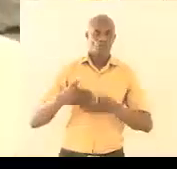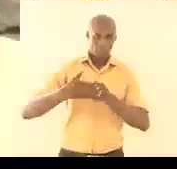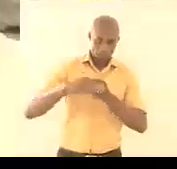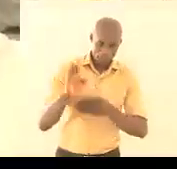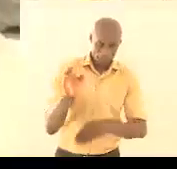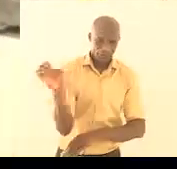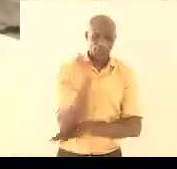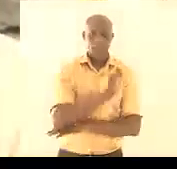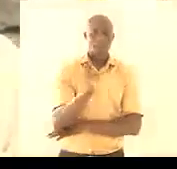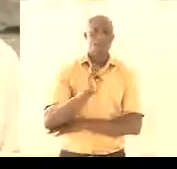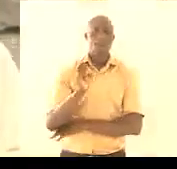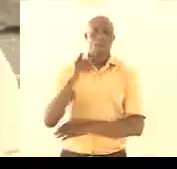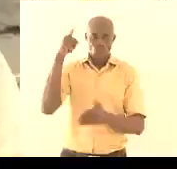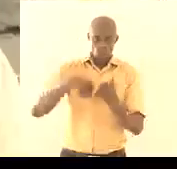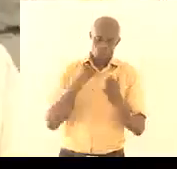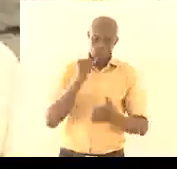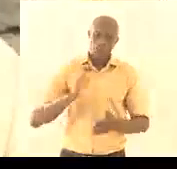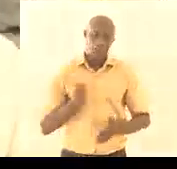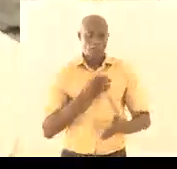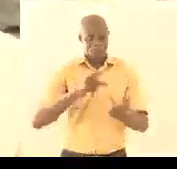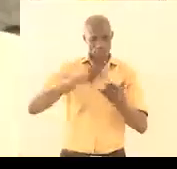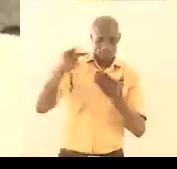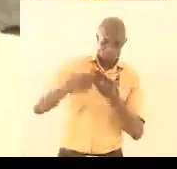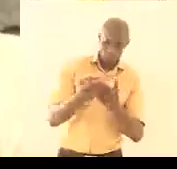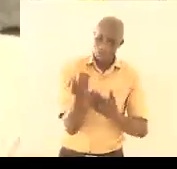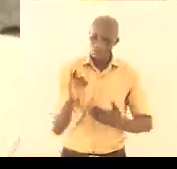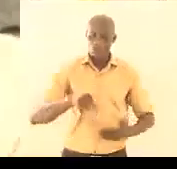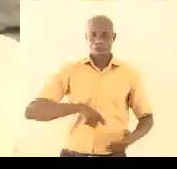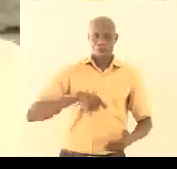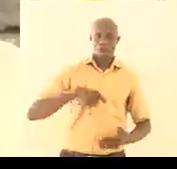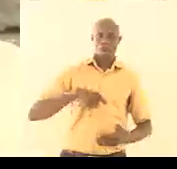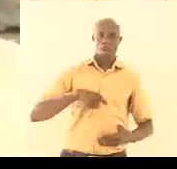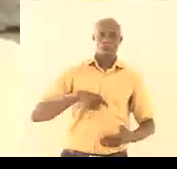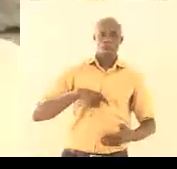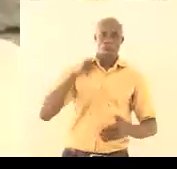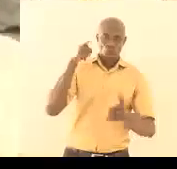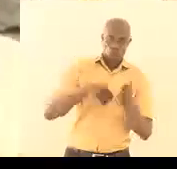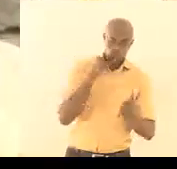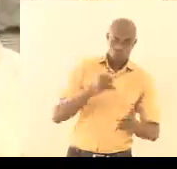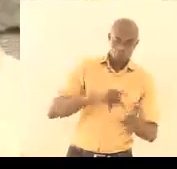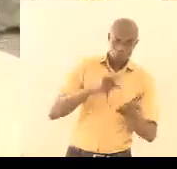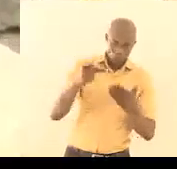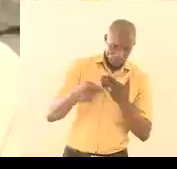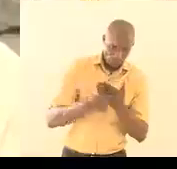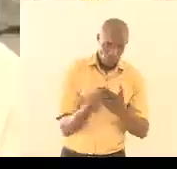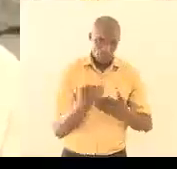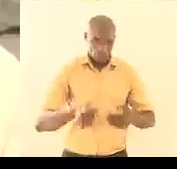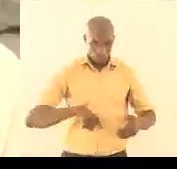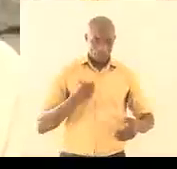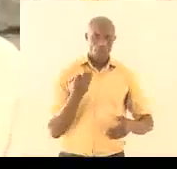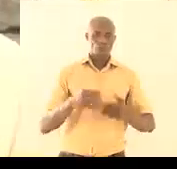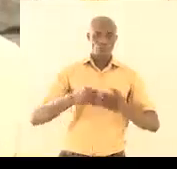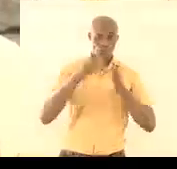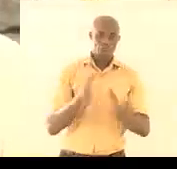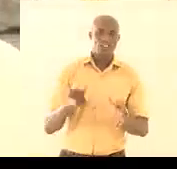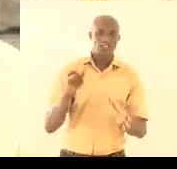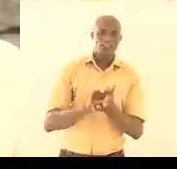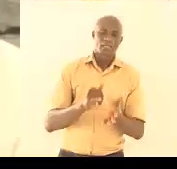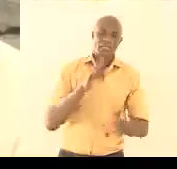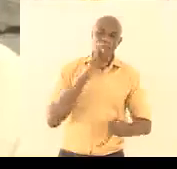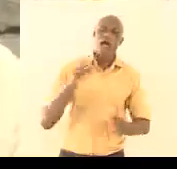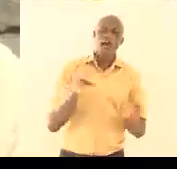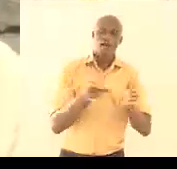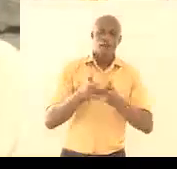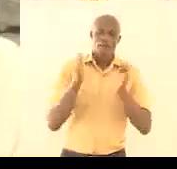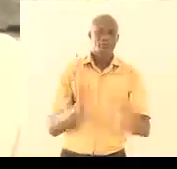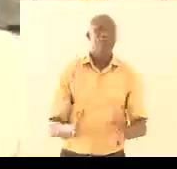Easter? What is our program of life? What is the program of life of leaders who are Christian in our society? Just